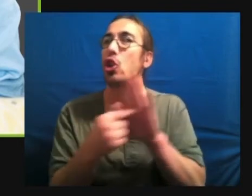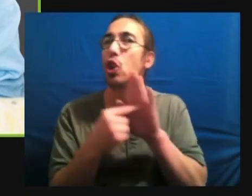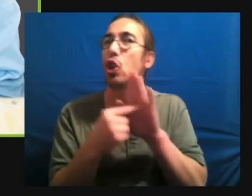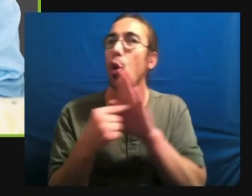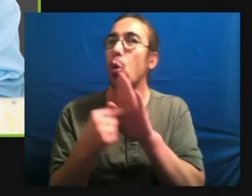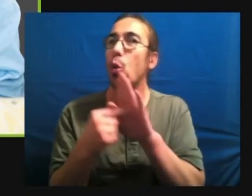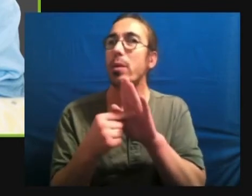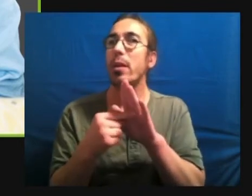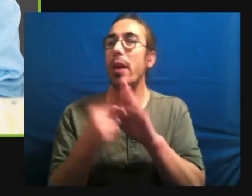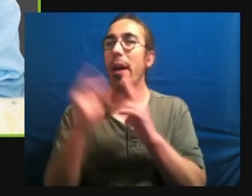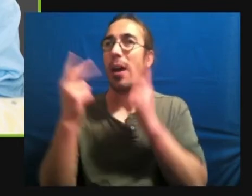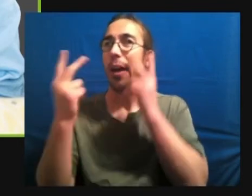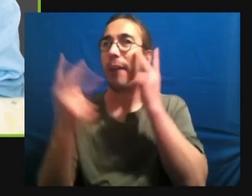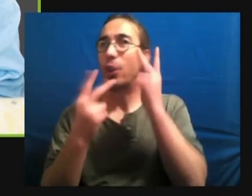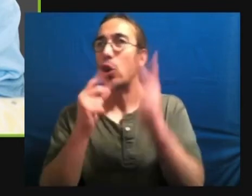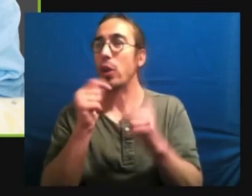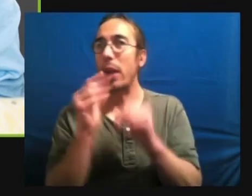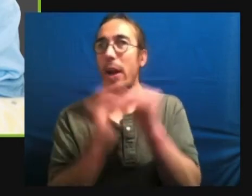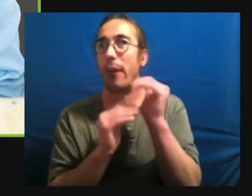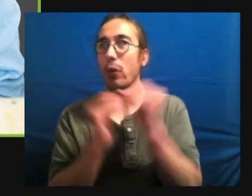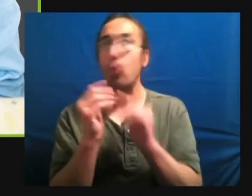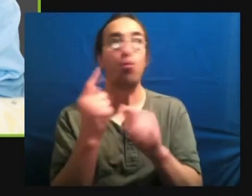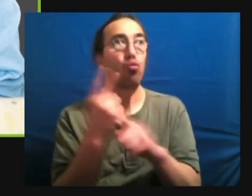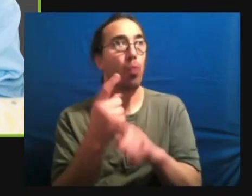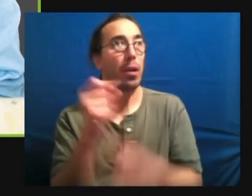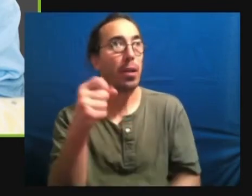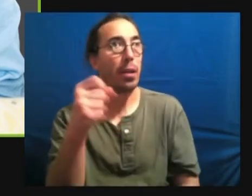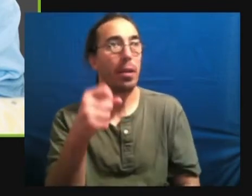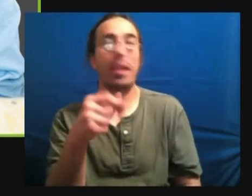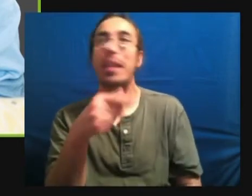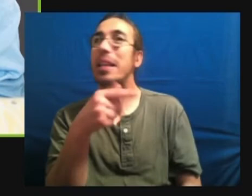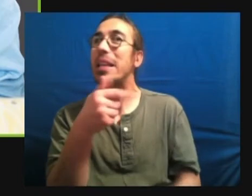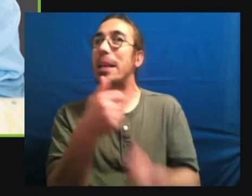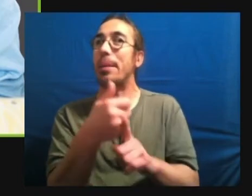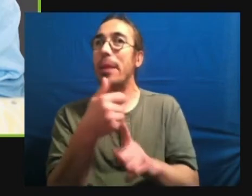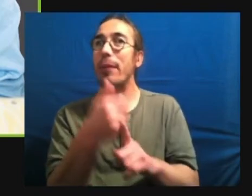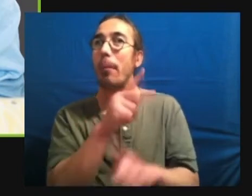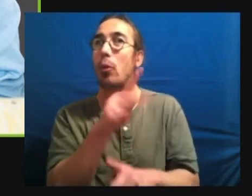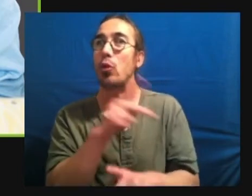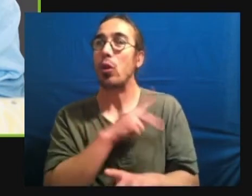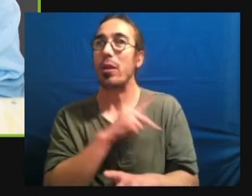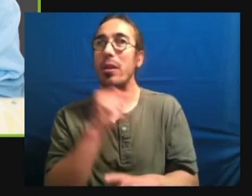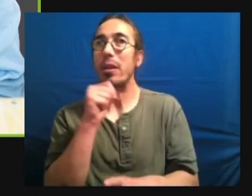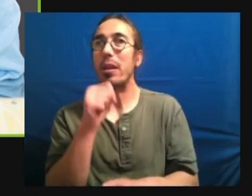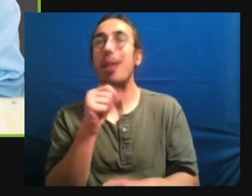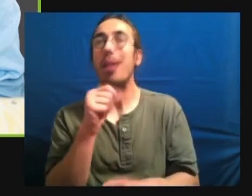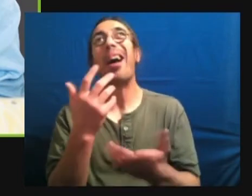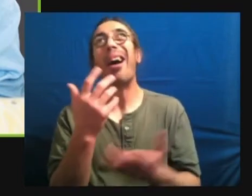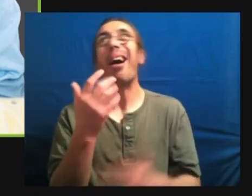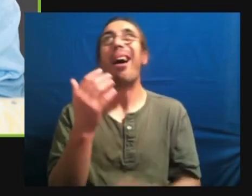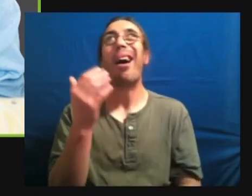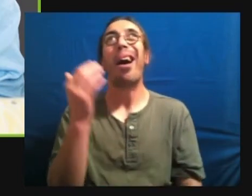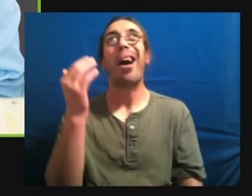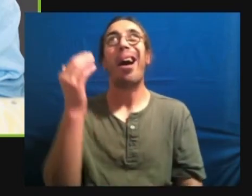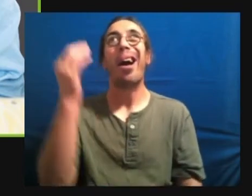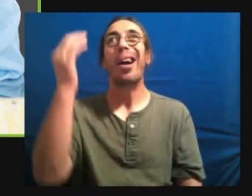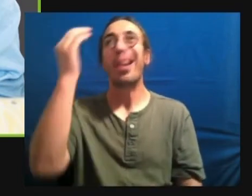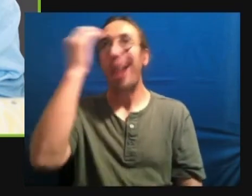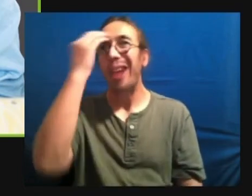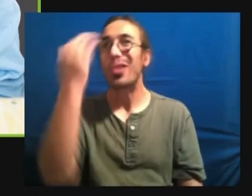Yes. And since he personally has not, and when I say conscious, and when we say conscious